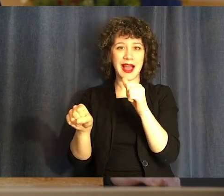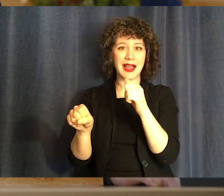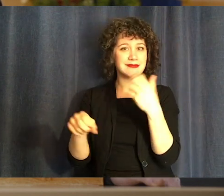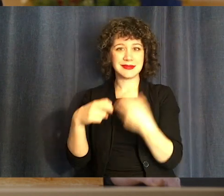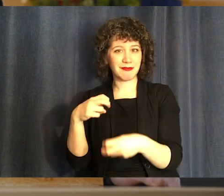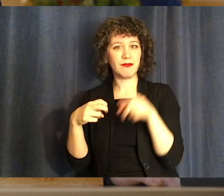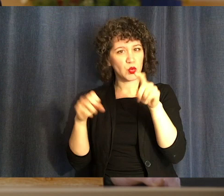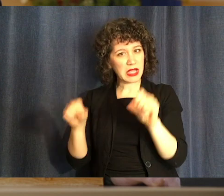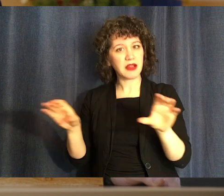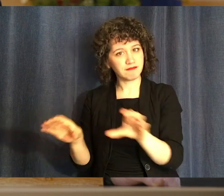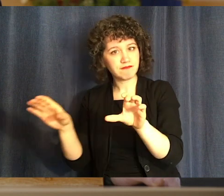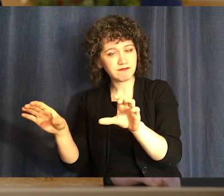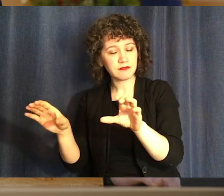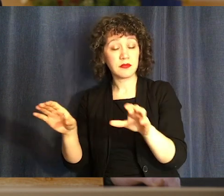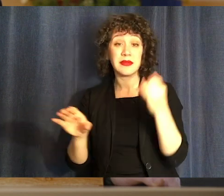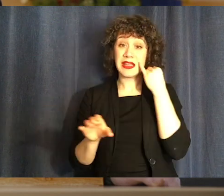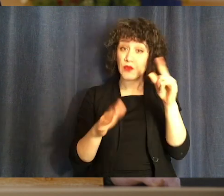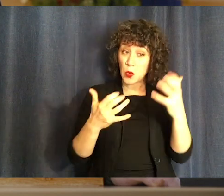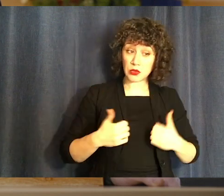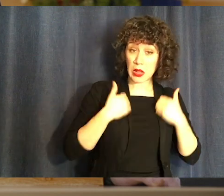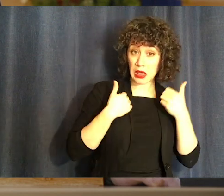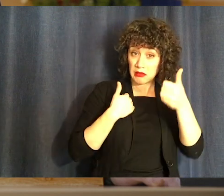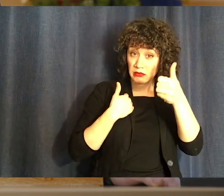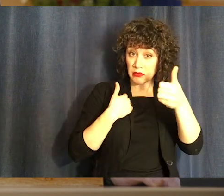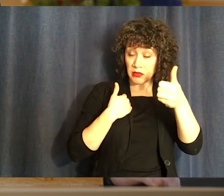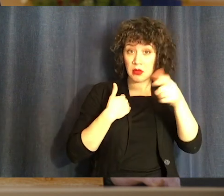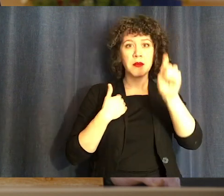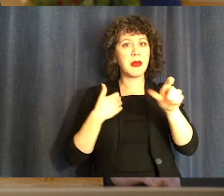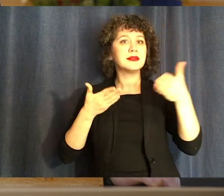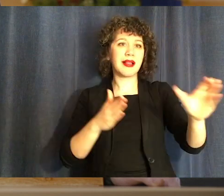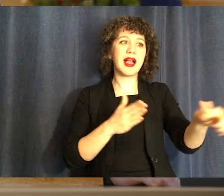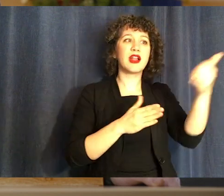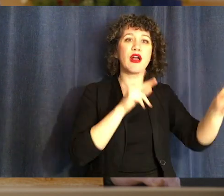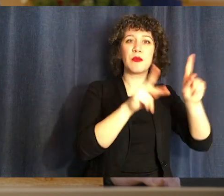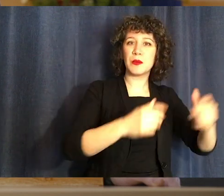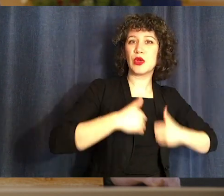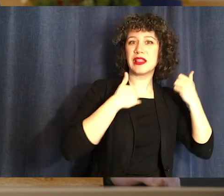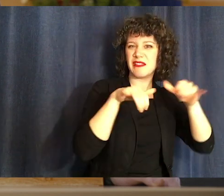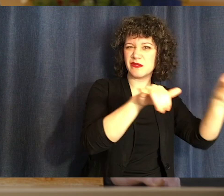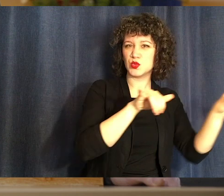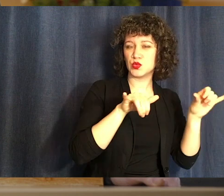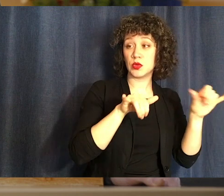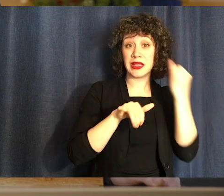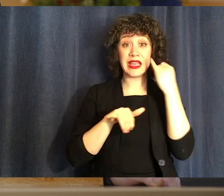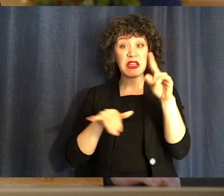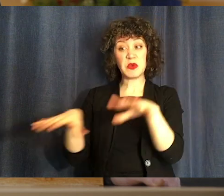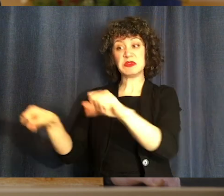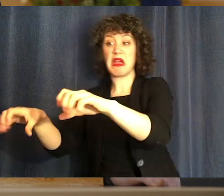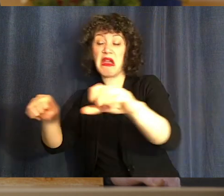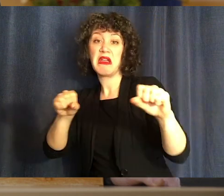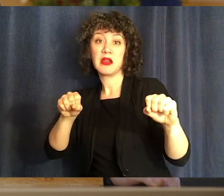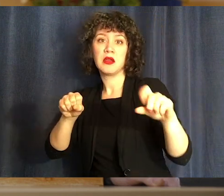live, live and let live. If you take, you must give. If you don't, someday you will